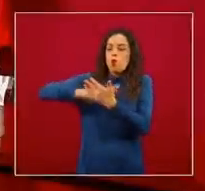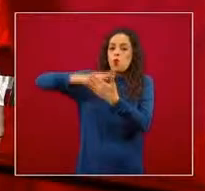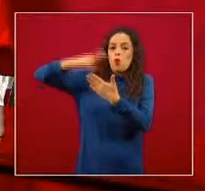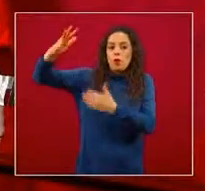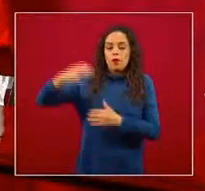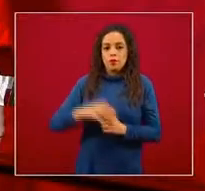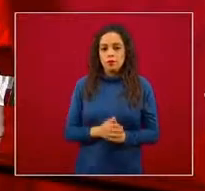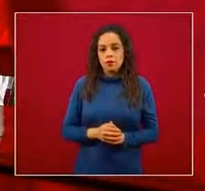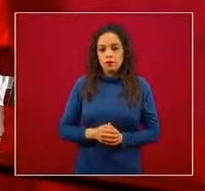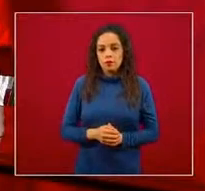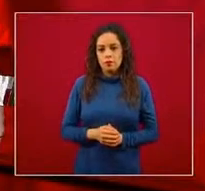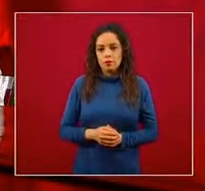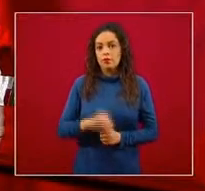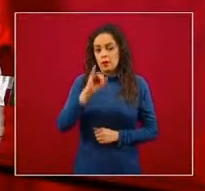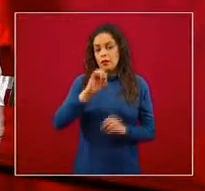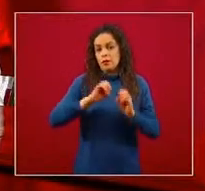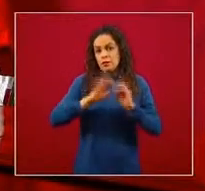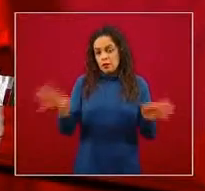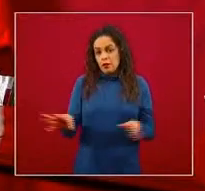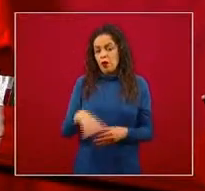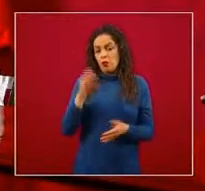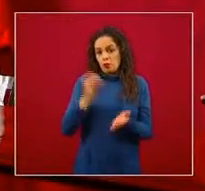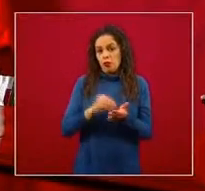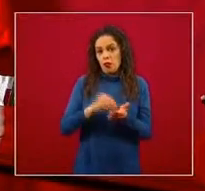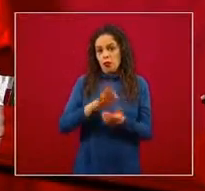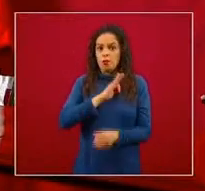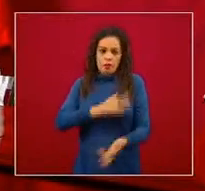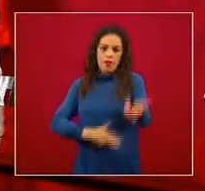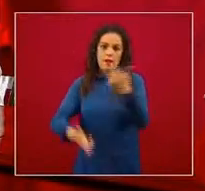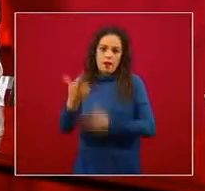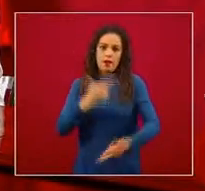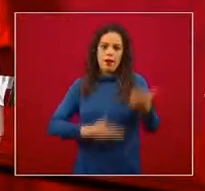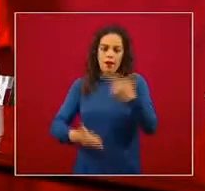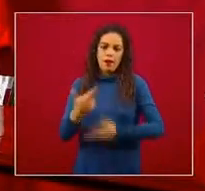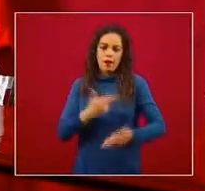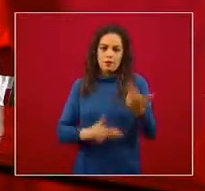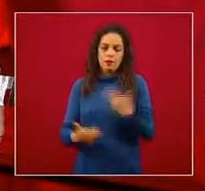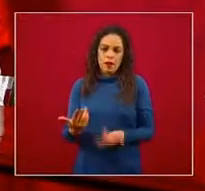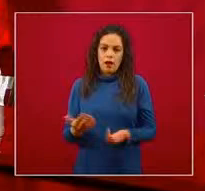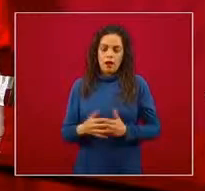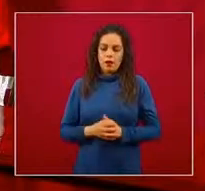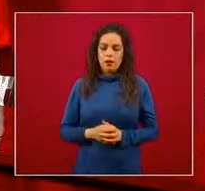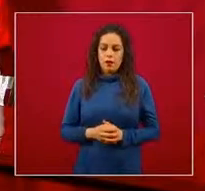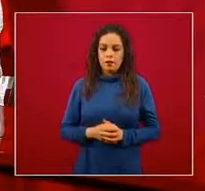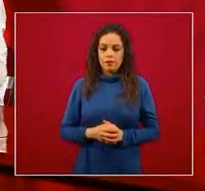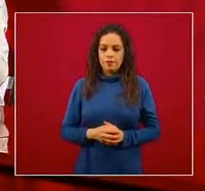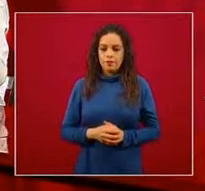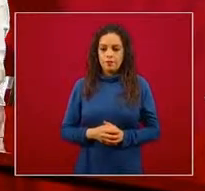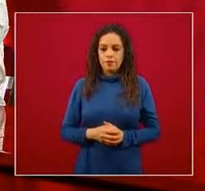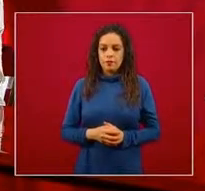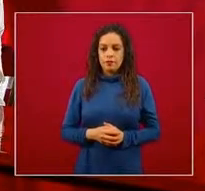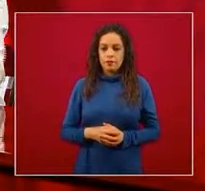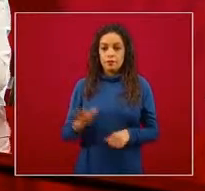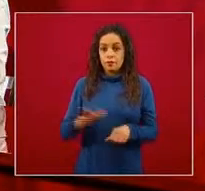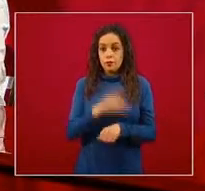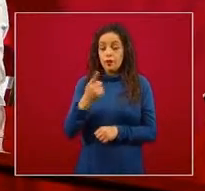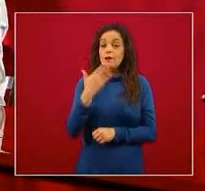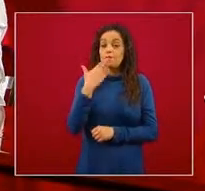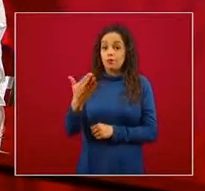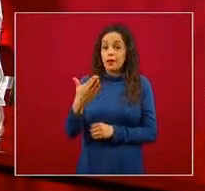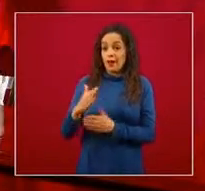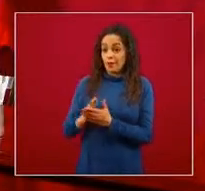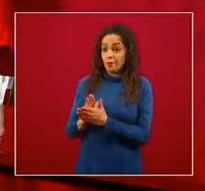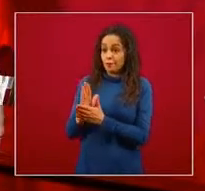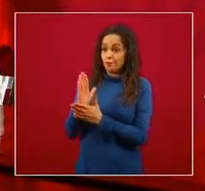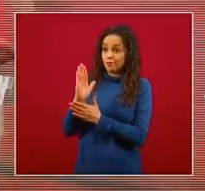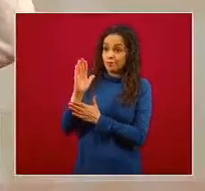a regrowth, like we have been talking about. And it happens.